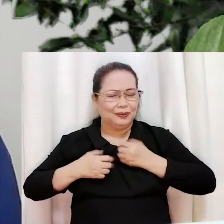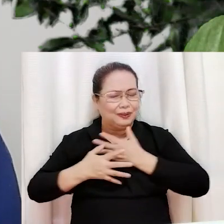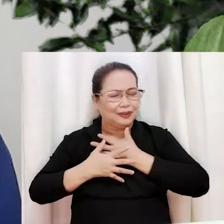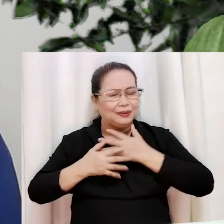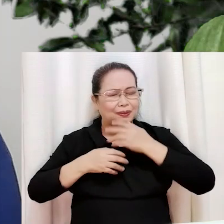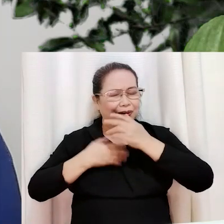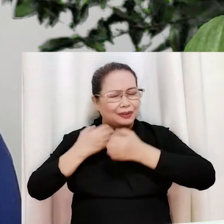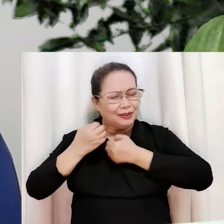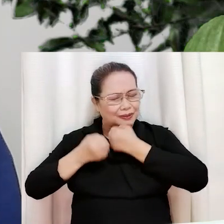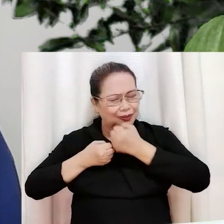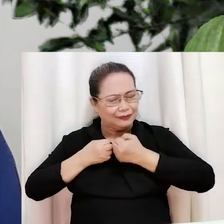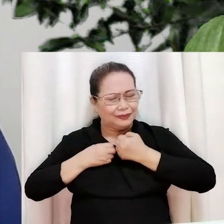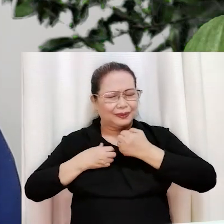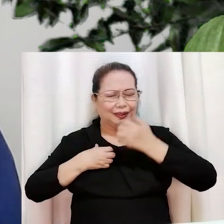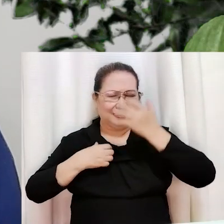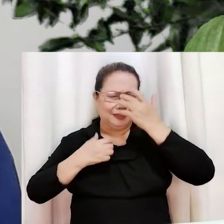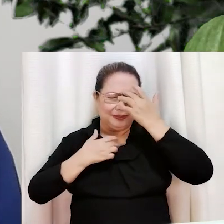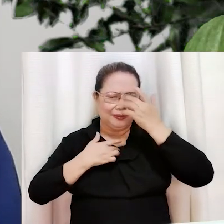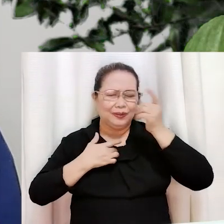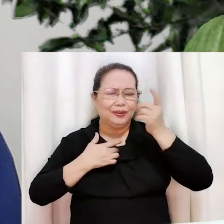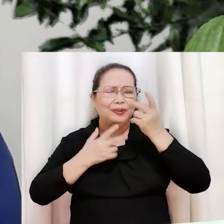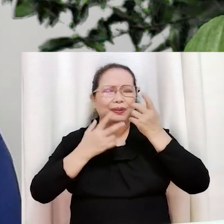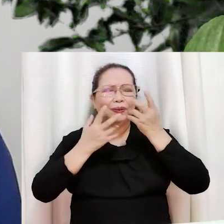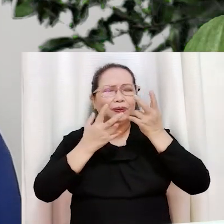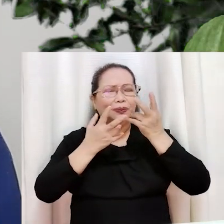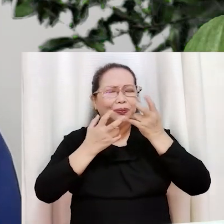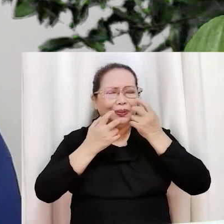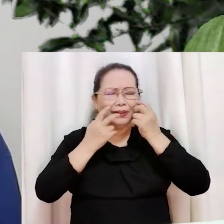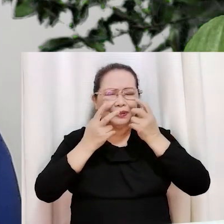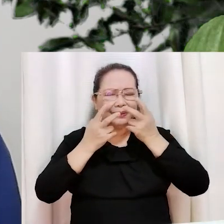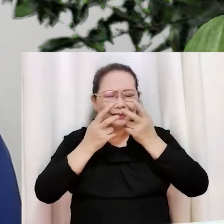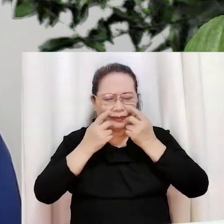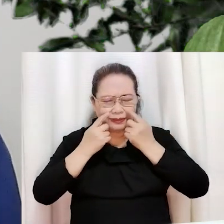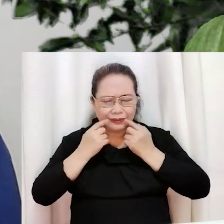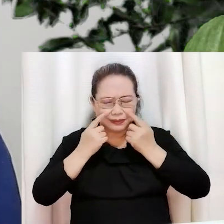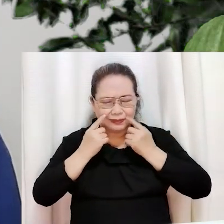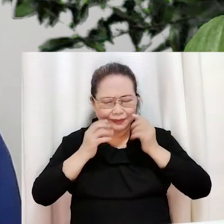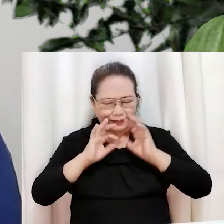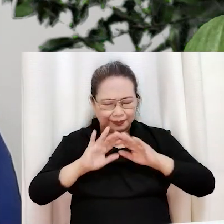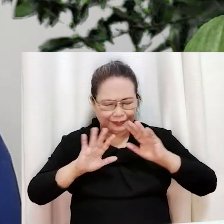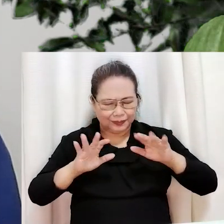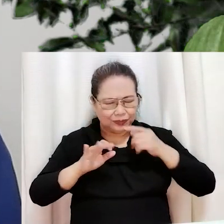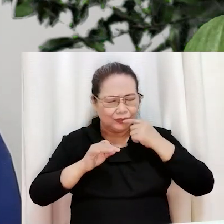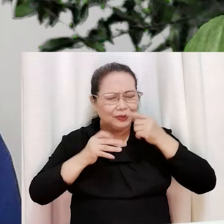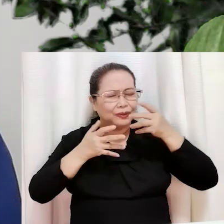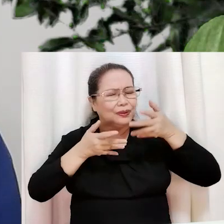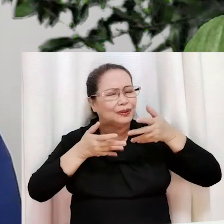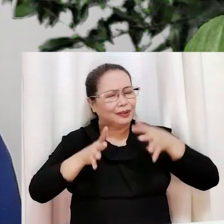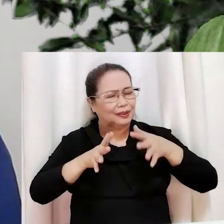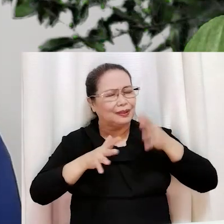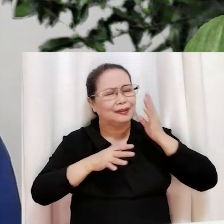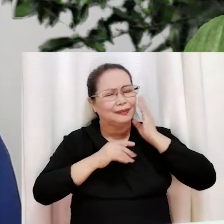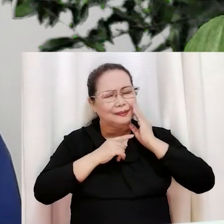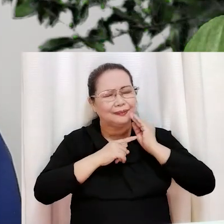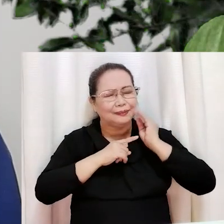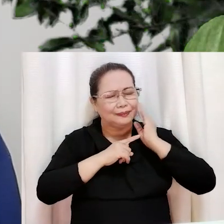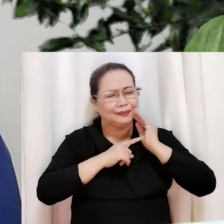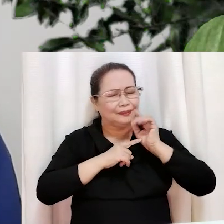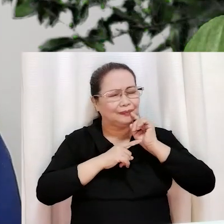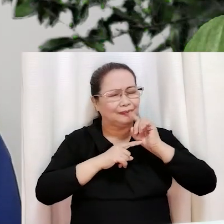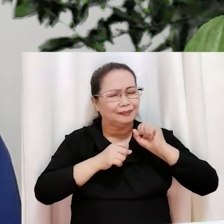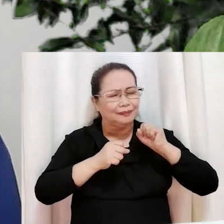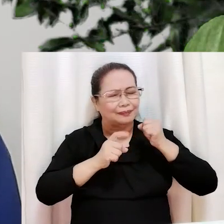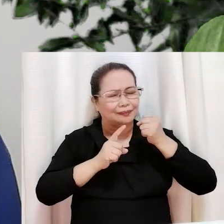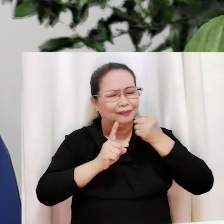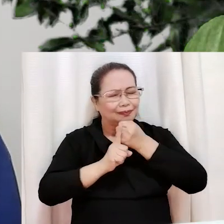life. You hear the cry of your children and of your people whom you allowed to experience the impact of